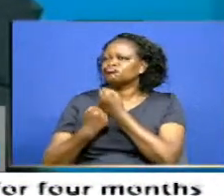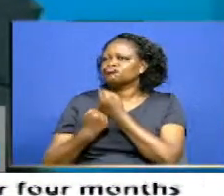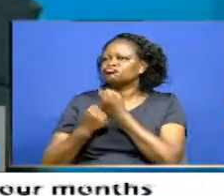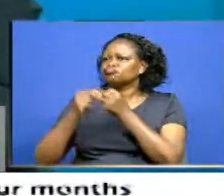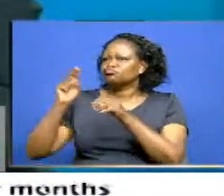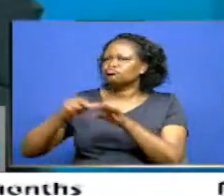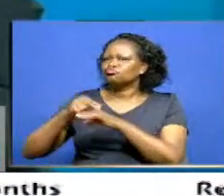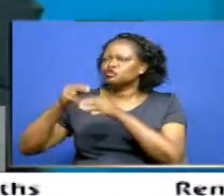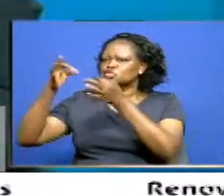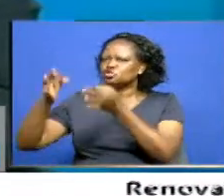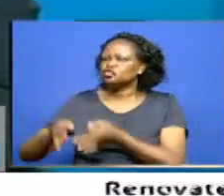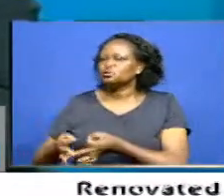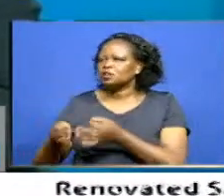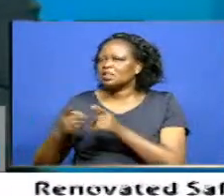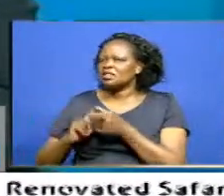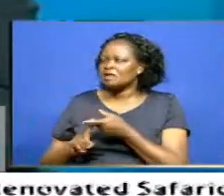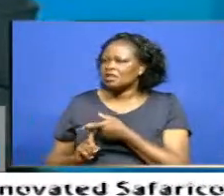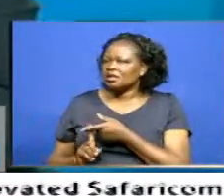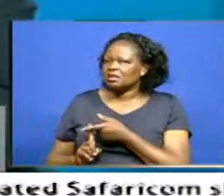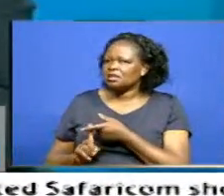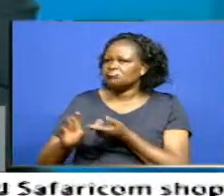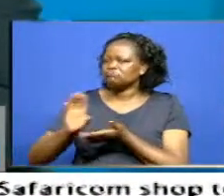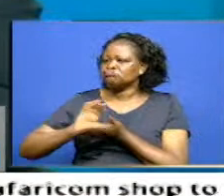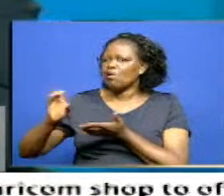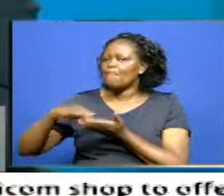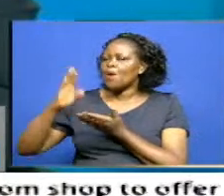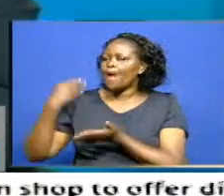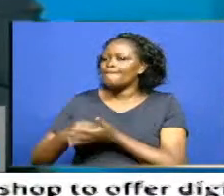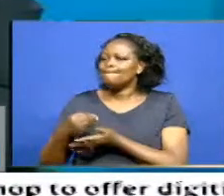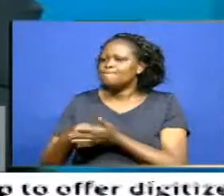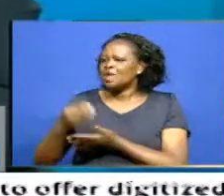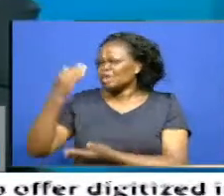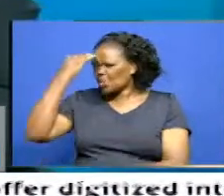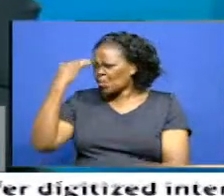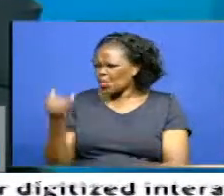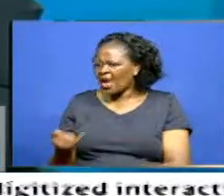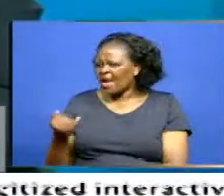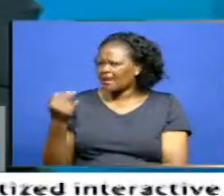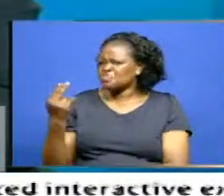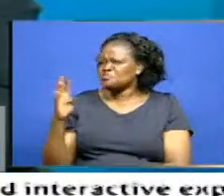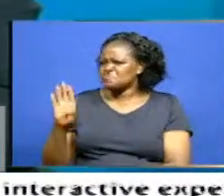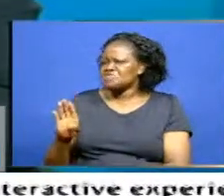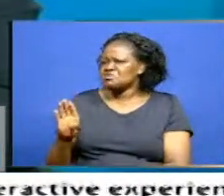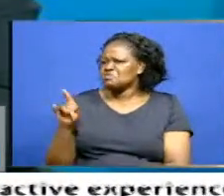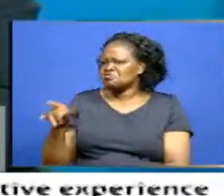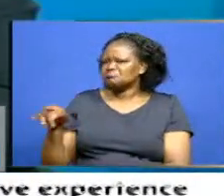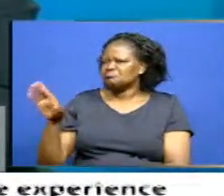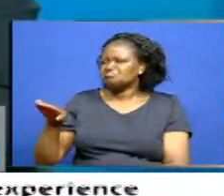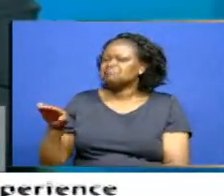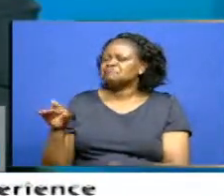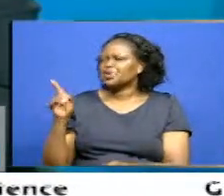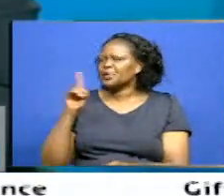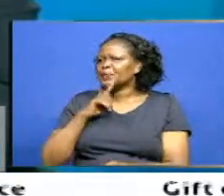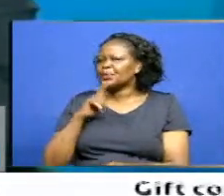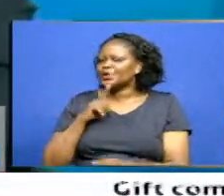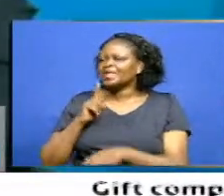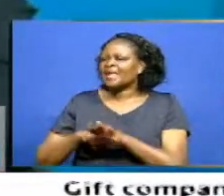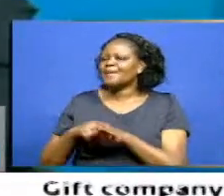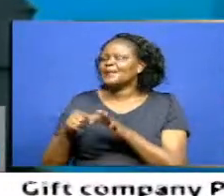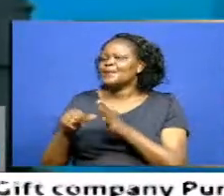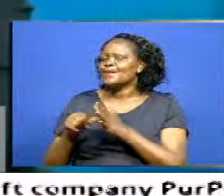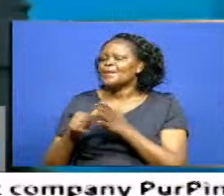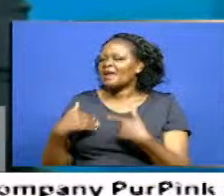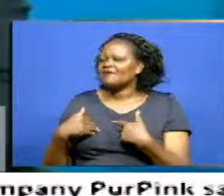national treasury, for example, and then allocating more money. Why would you allocate 2 billion to such a very critical area in the midst of a crisis?